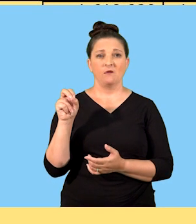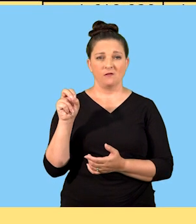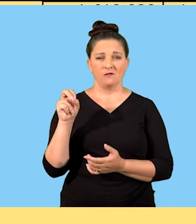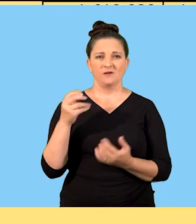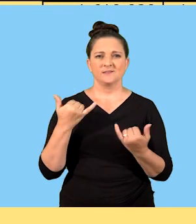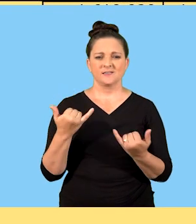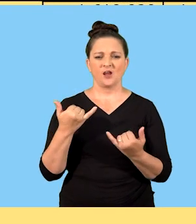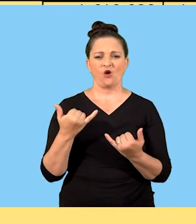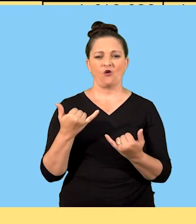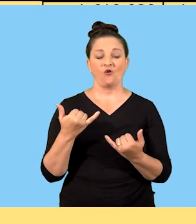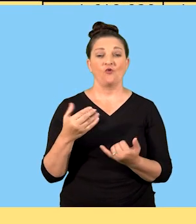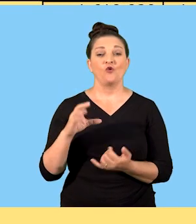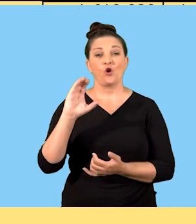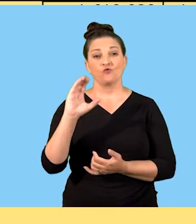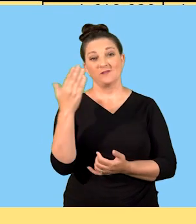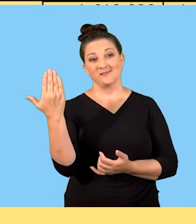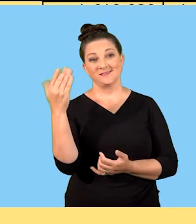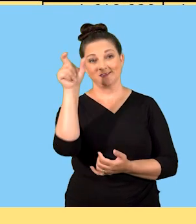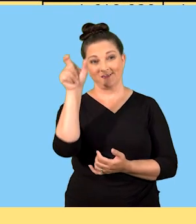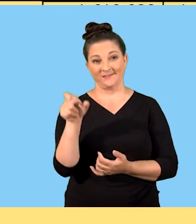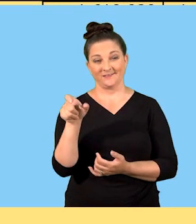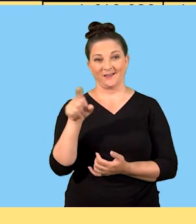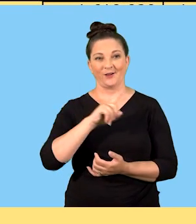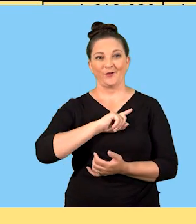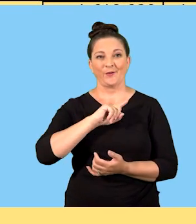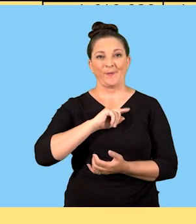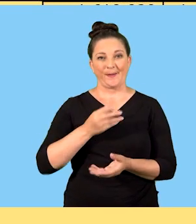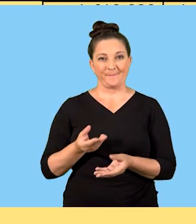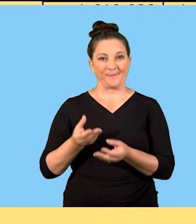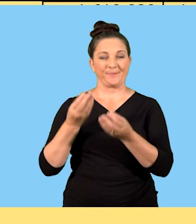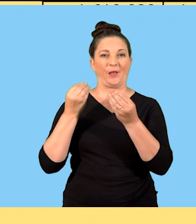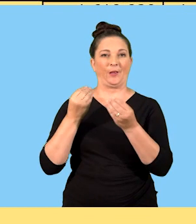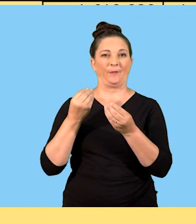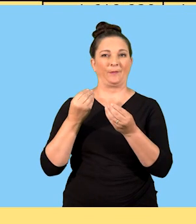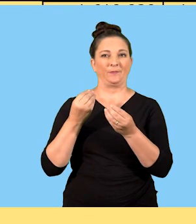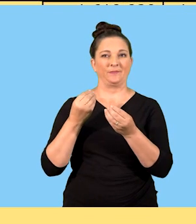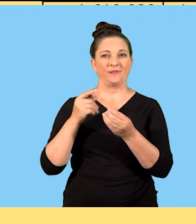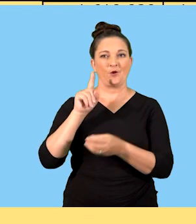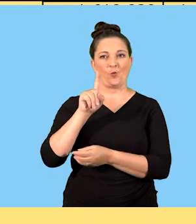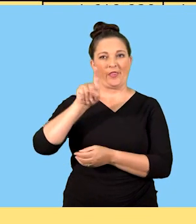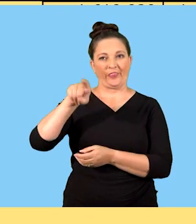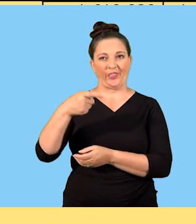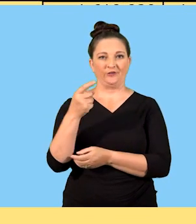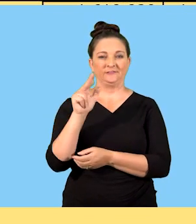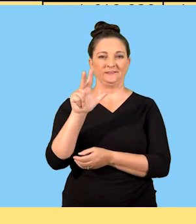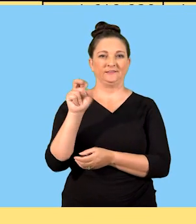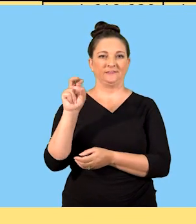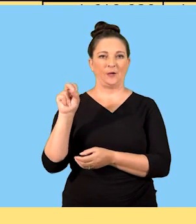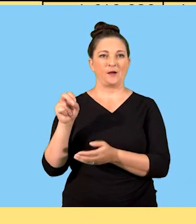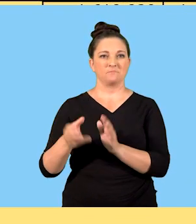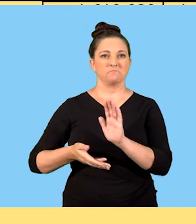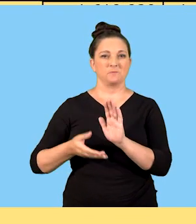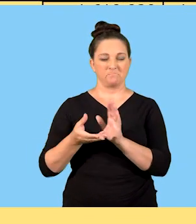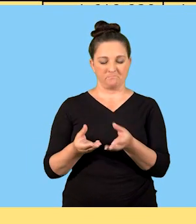1,800. So you come to the credit side, then you say discount received 1,800. You have to understand that your